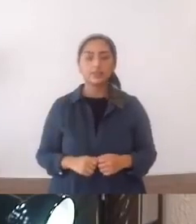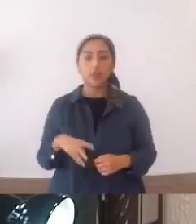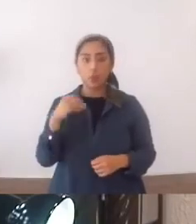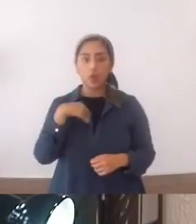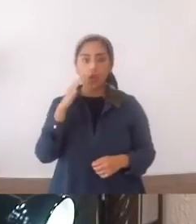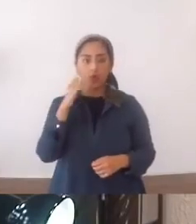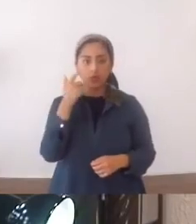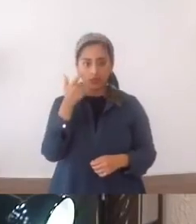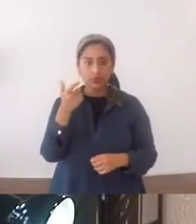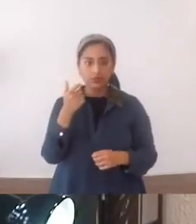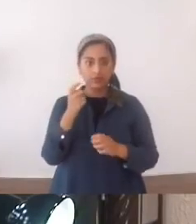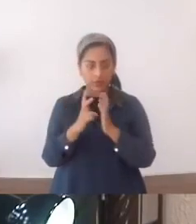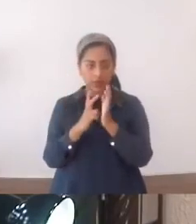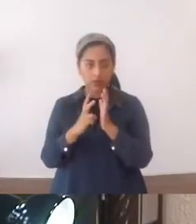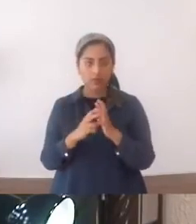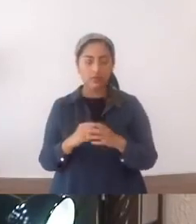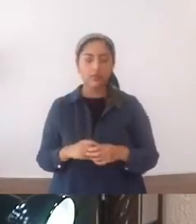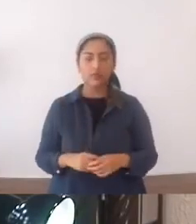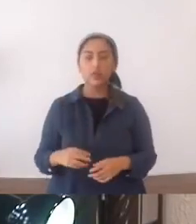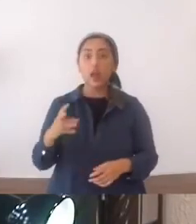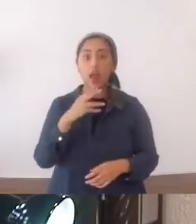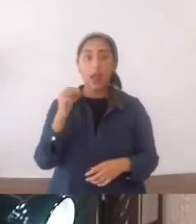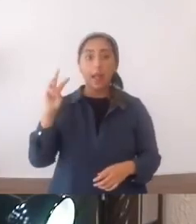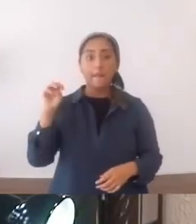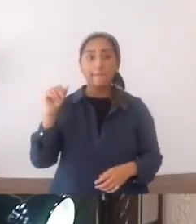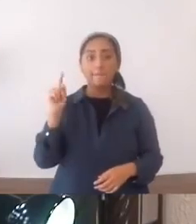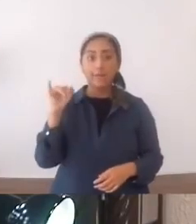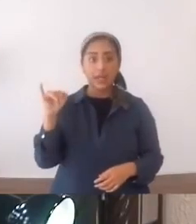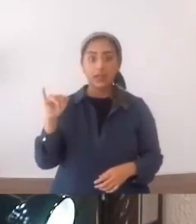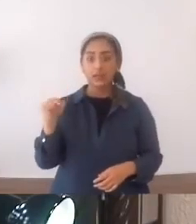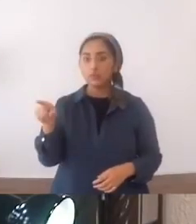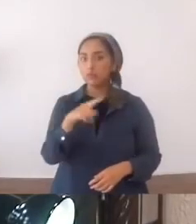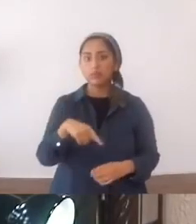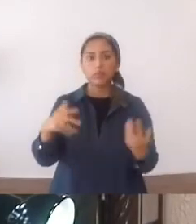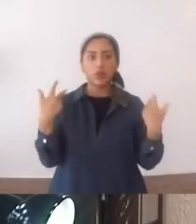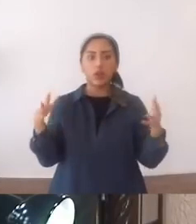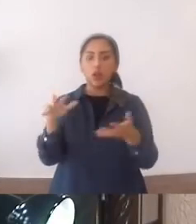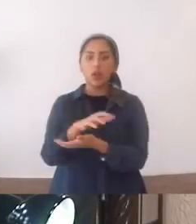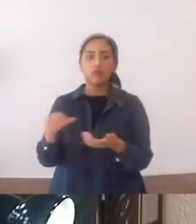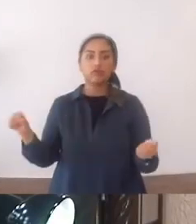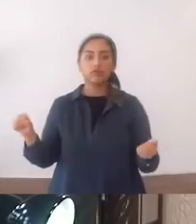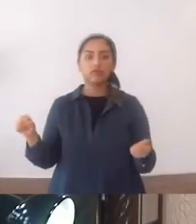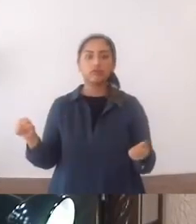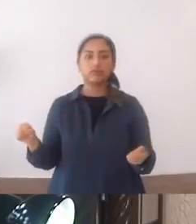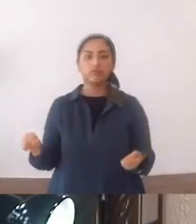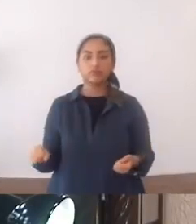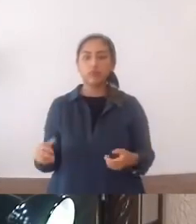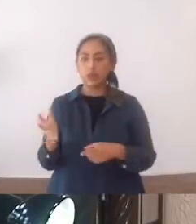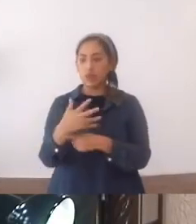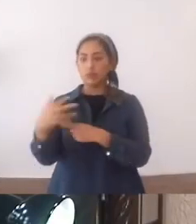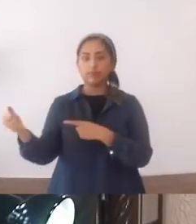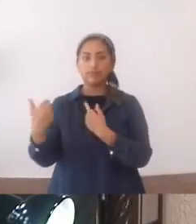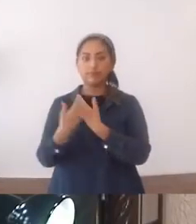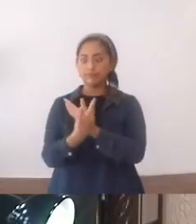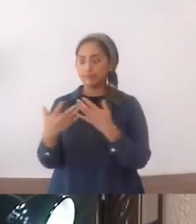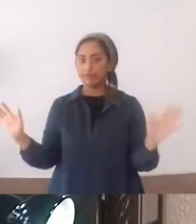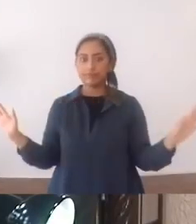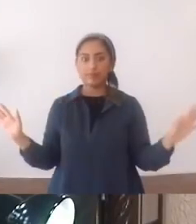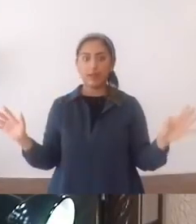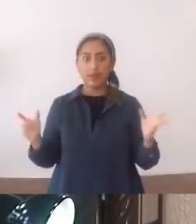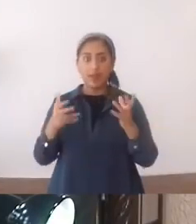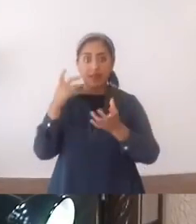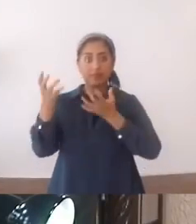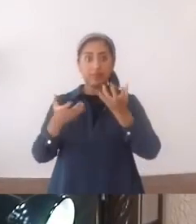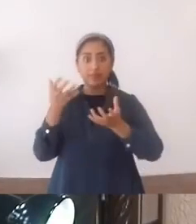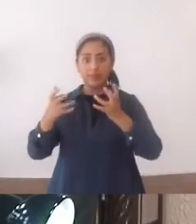Mati, of name y Mati, vamos a ver las imágenes, and we're going to see the y images. Mati ya no existe más. And Mati doesn't exist Se acabó.